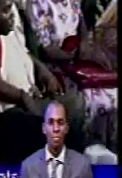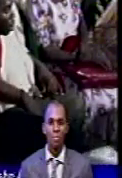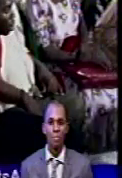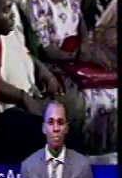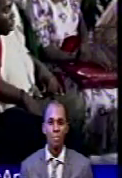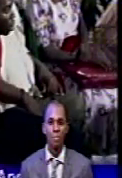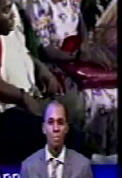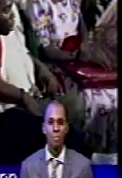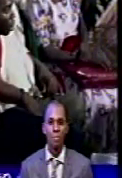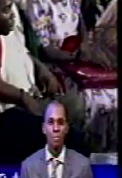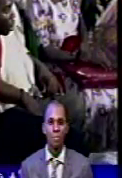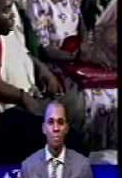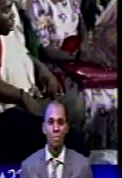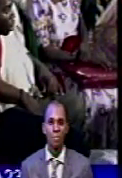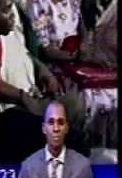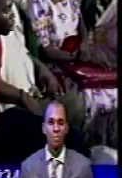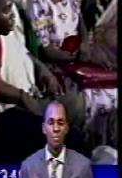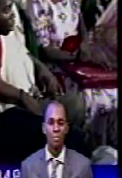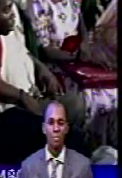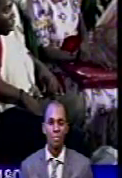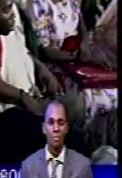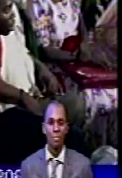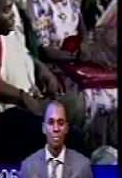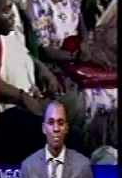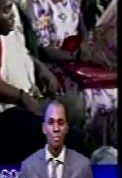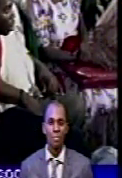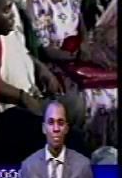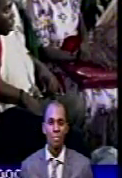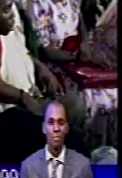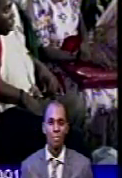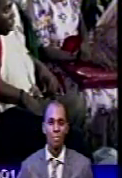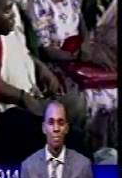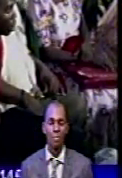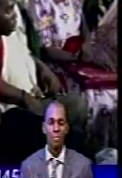testimonies online as we now take you